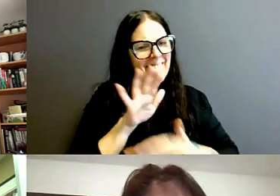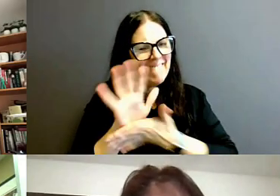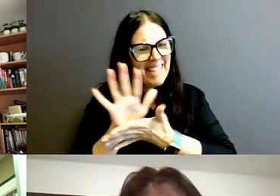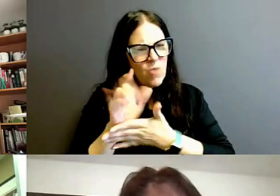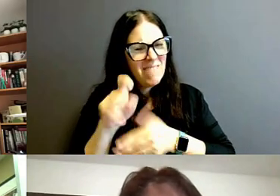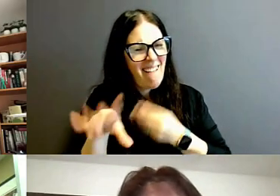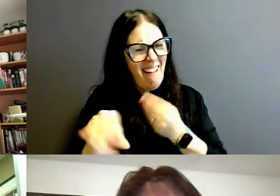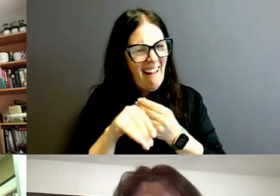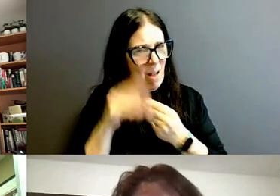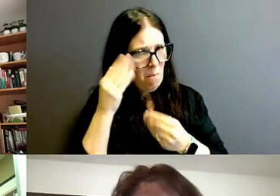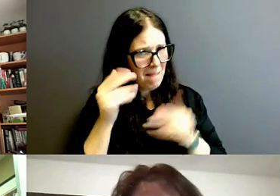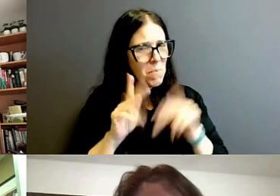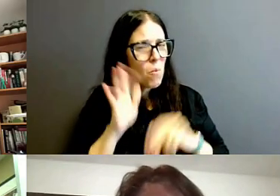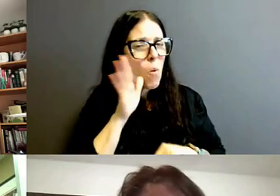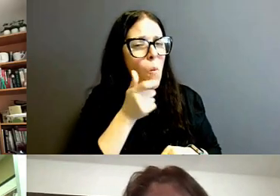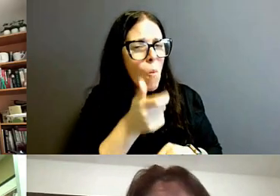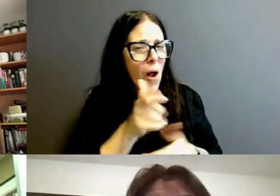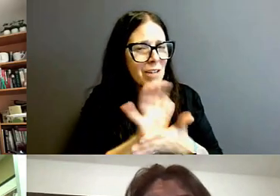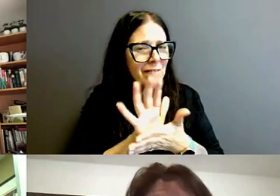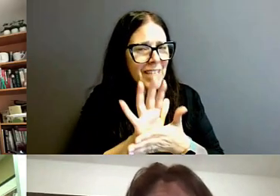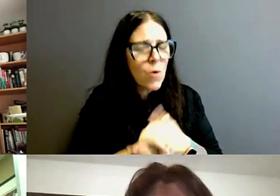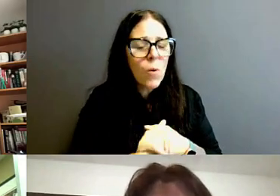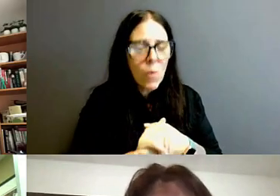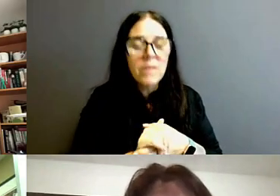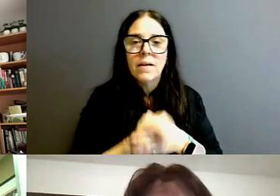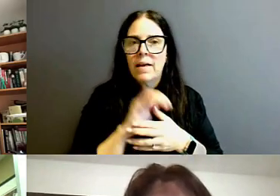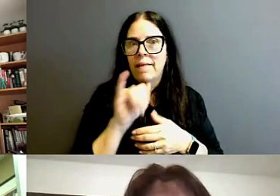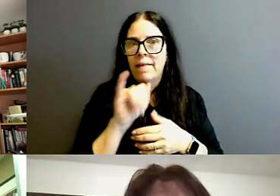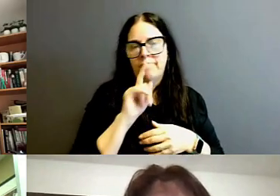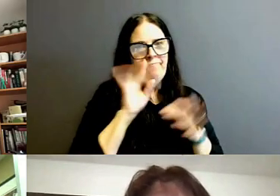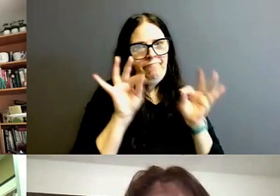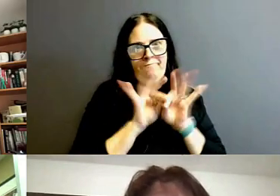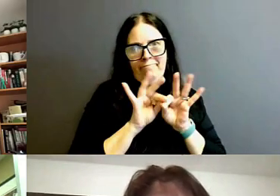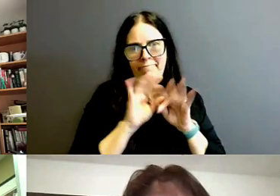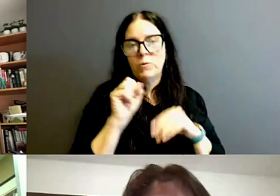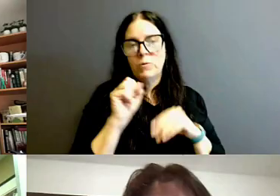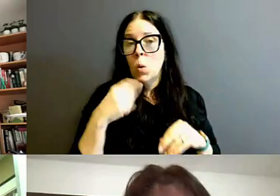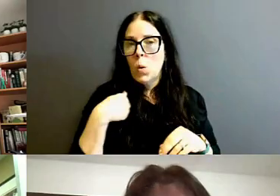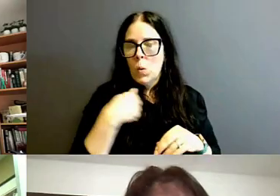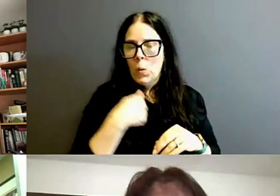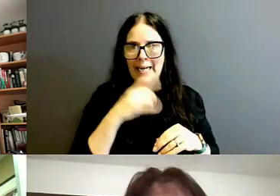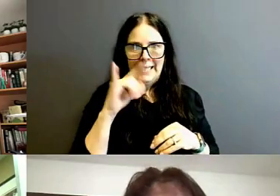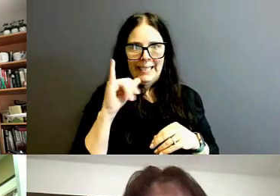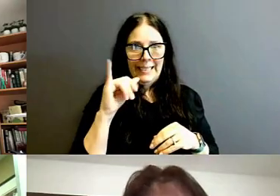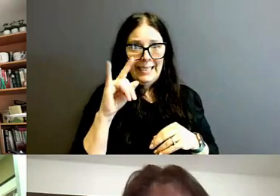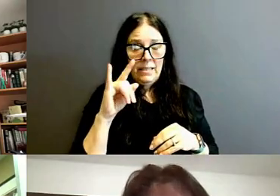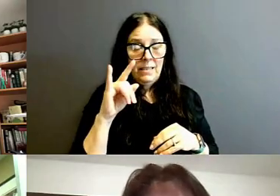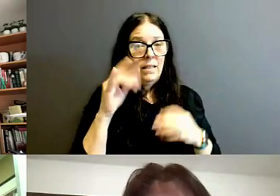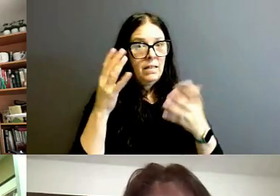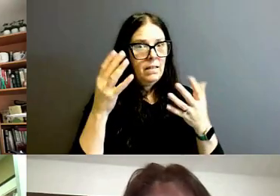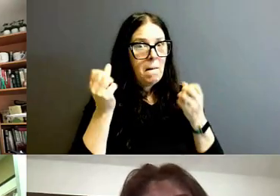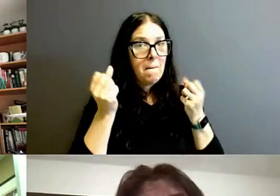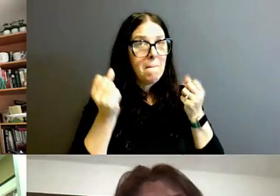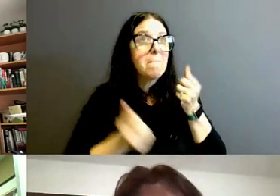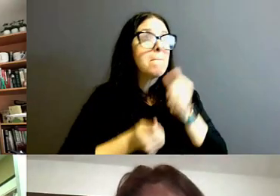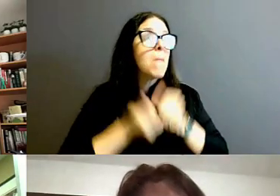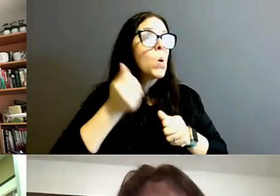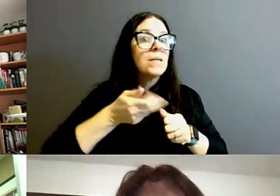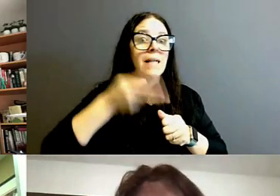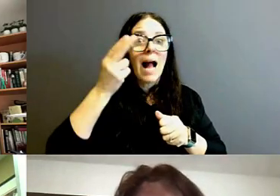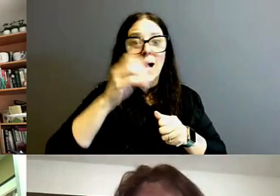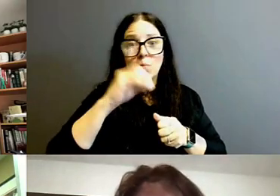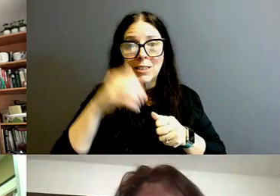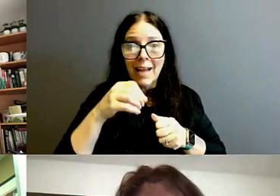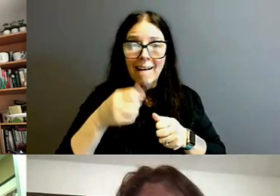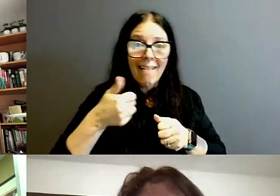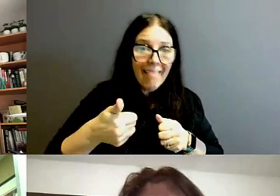videos, right? And that's a really good thing. I mean, we got the most likes, shares, and views on our videos